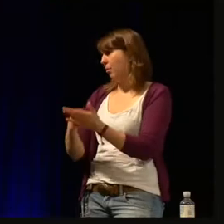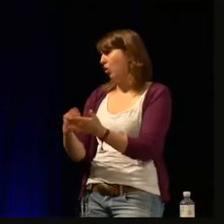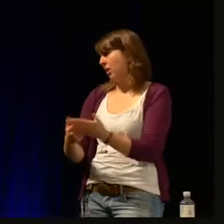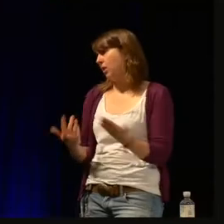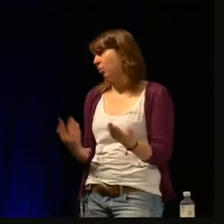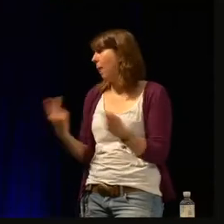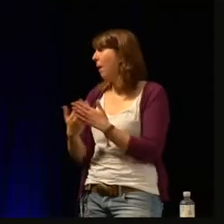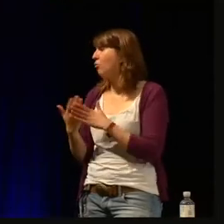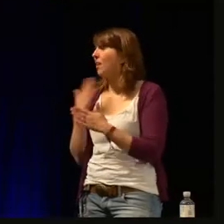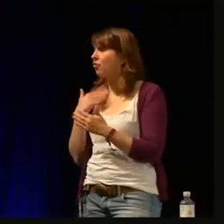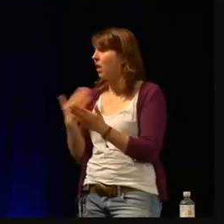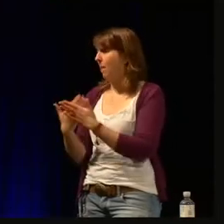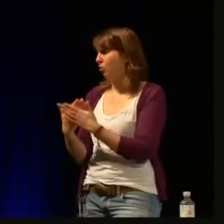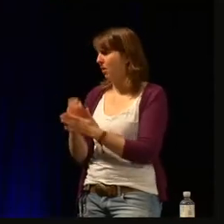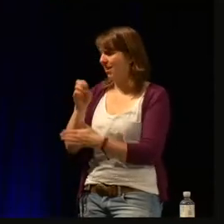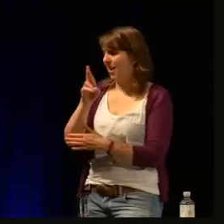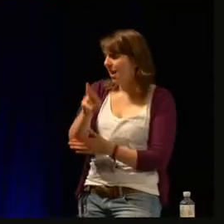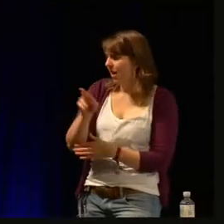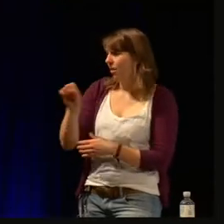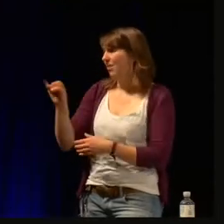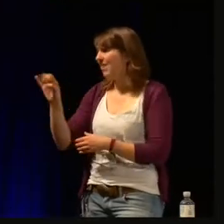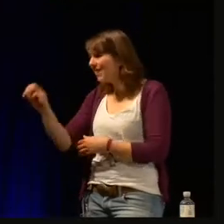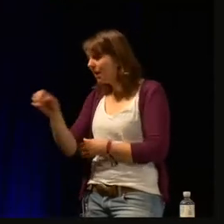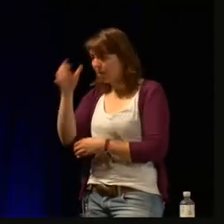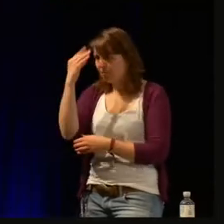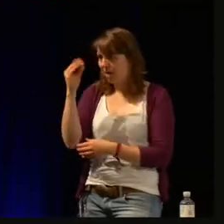and the class of human, it's as